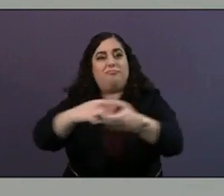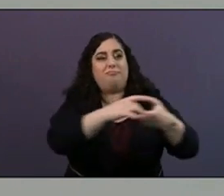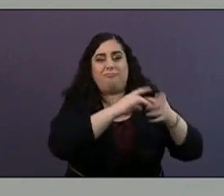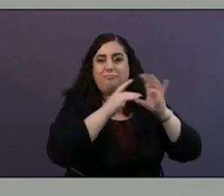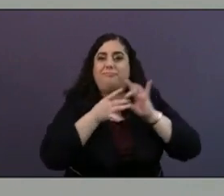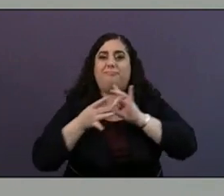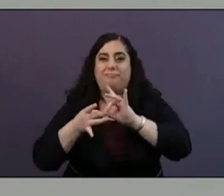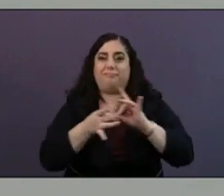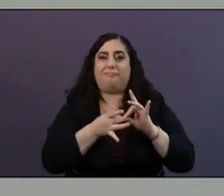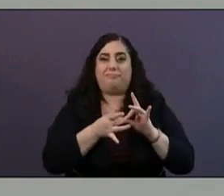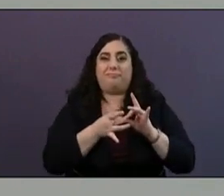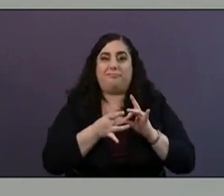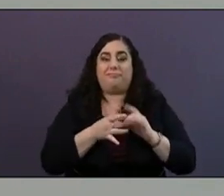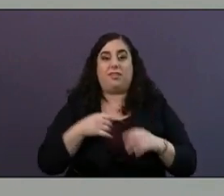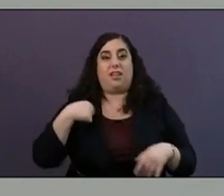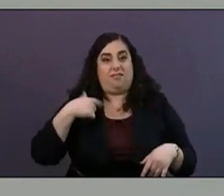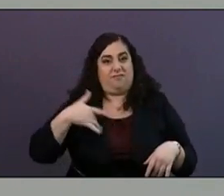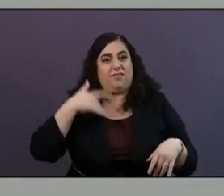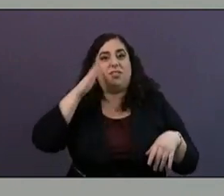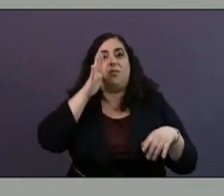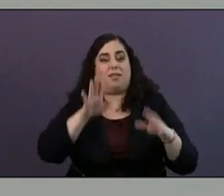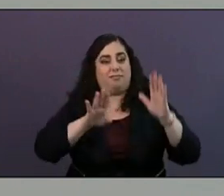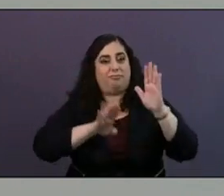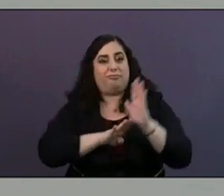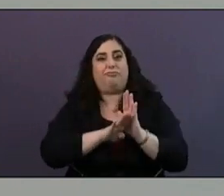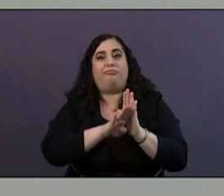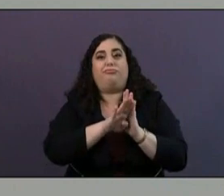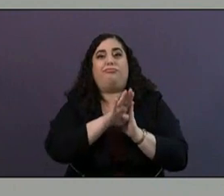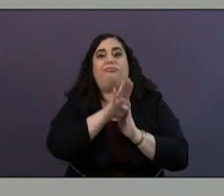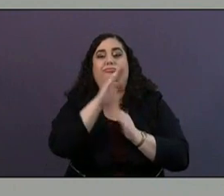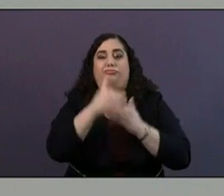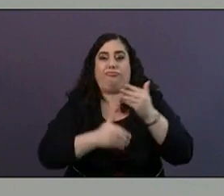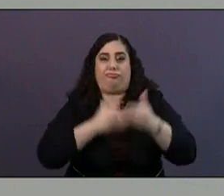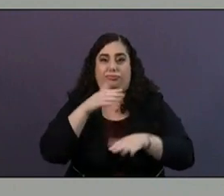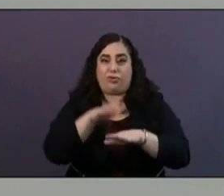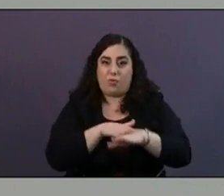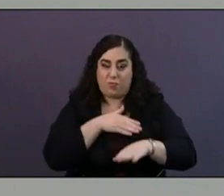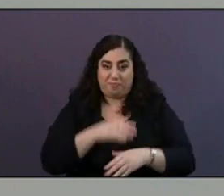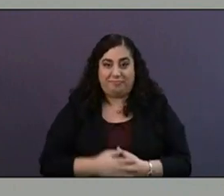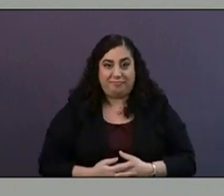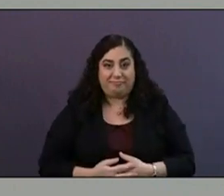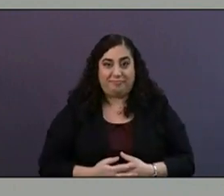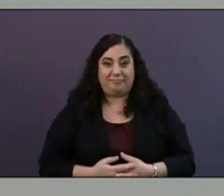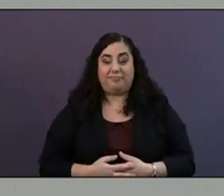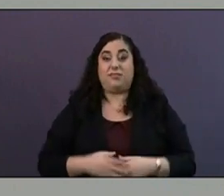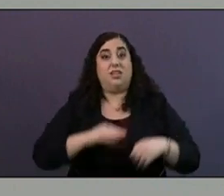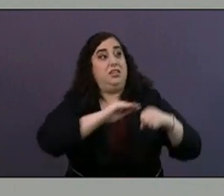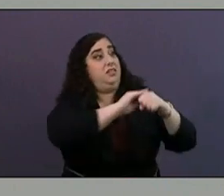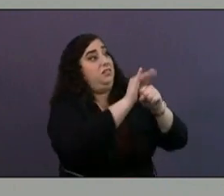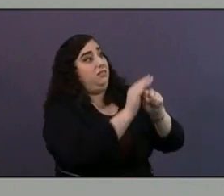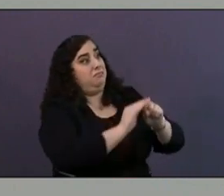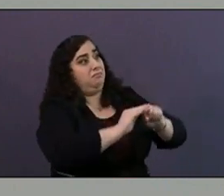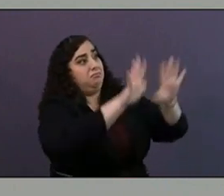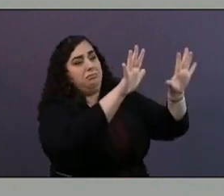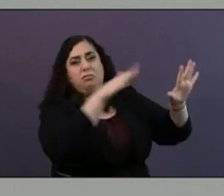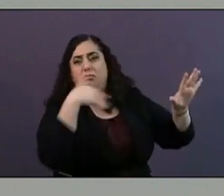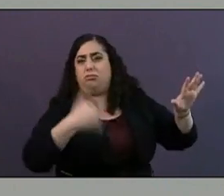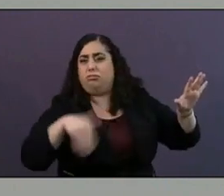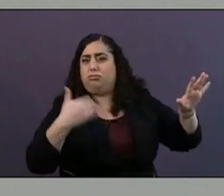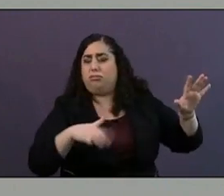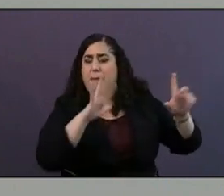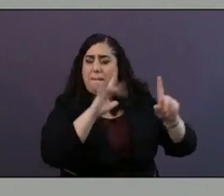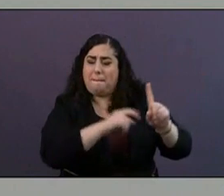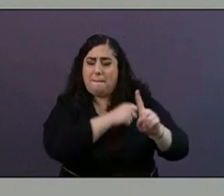So again, and I think we all know this crisis has taken a brutal toll on our region, on